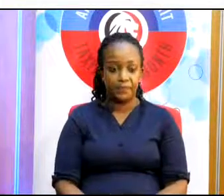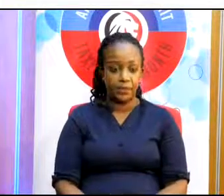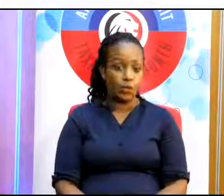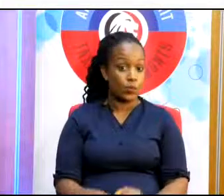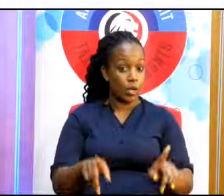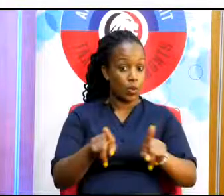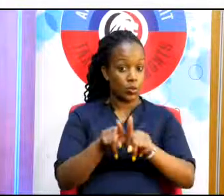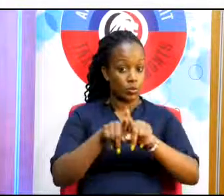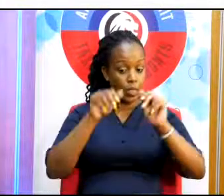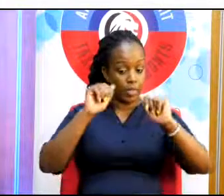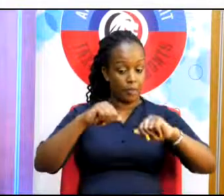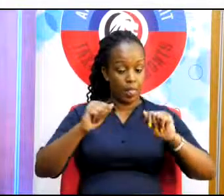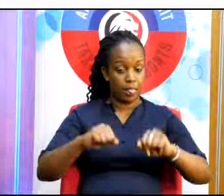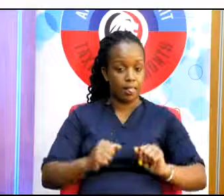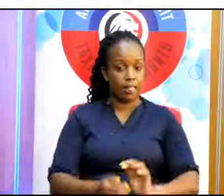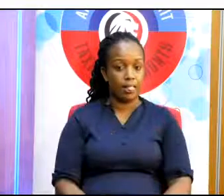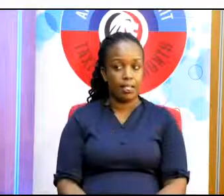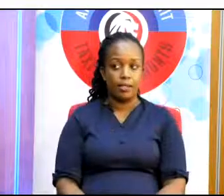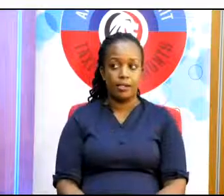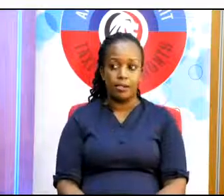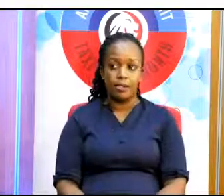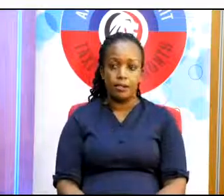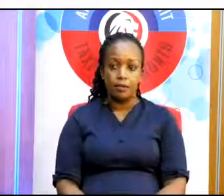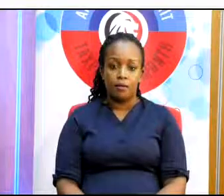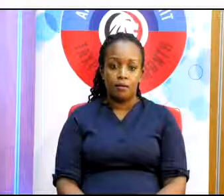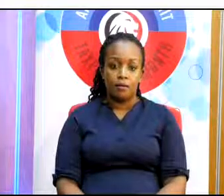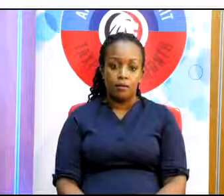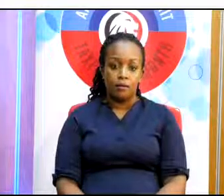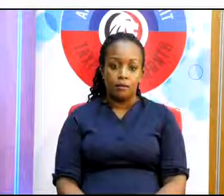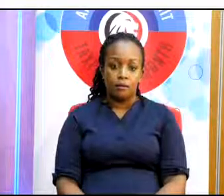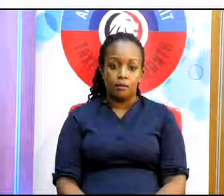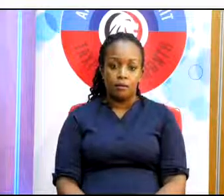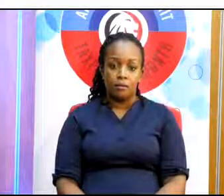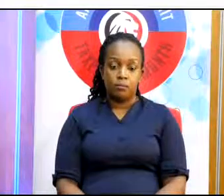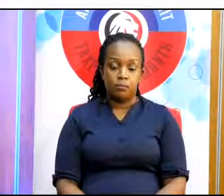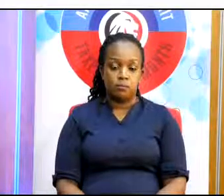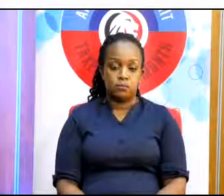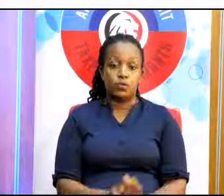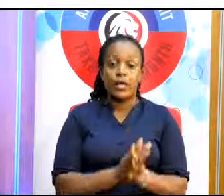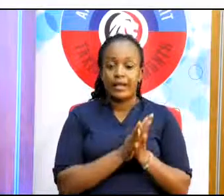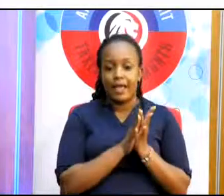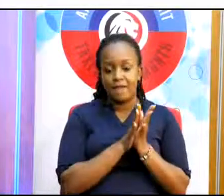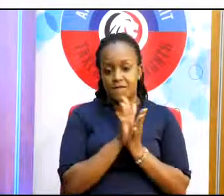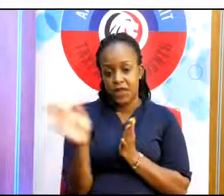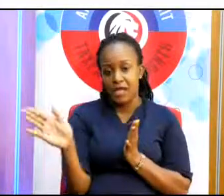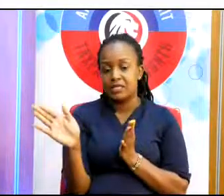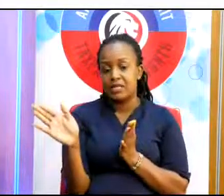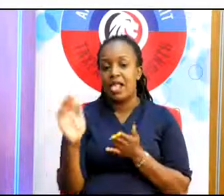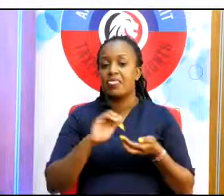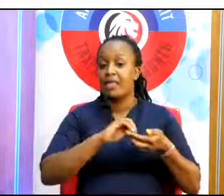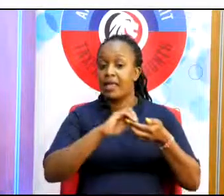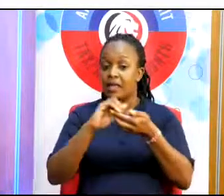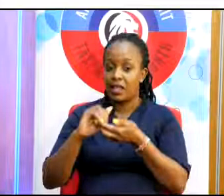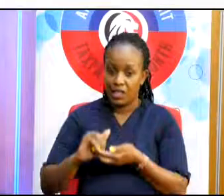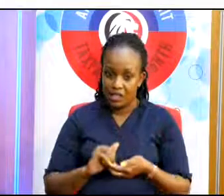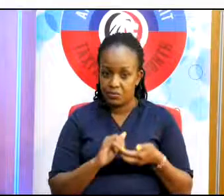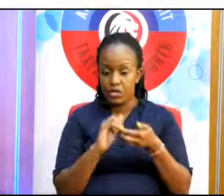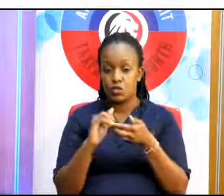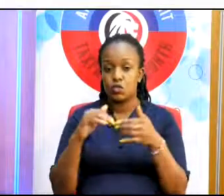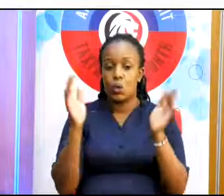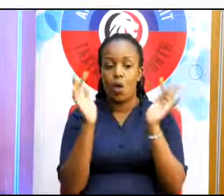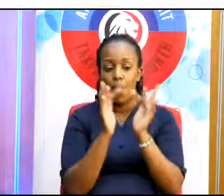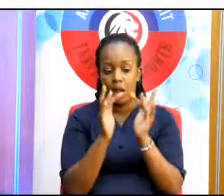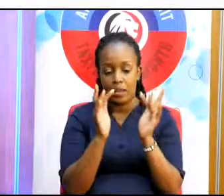We were also able to divert our traffic or engagement with taxpayers to